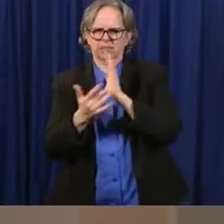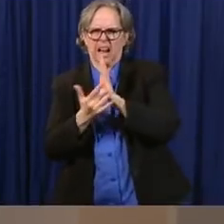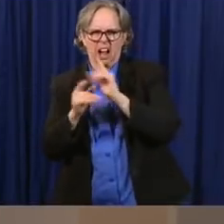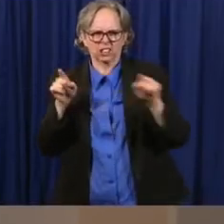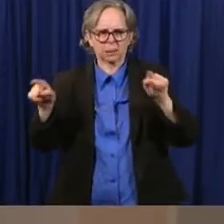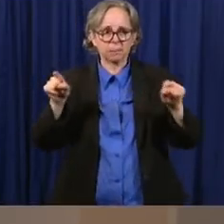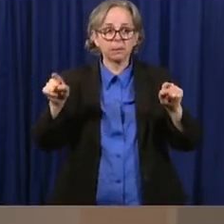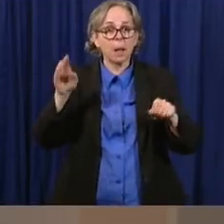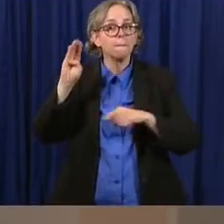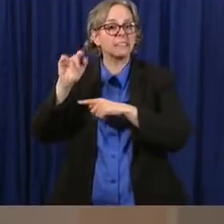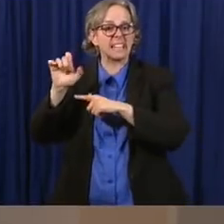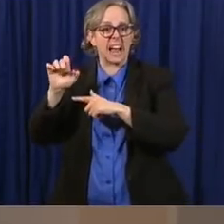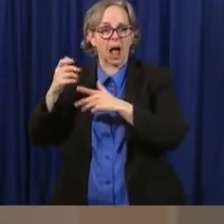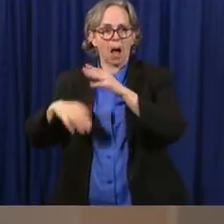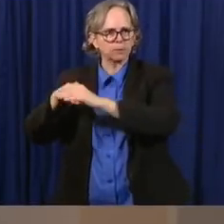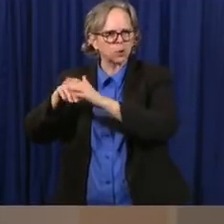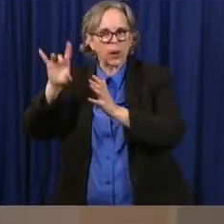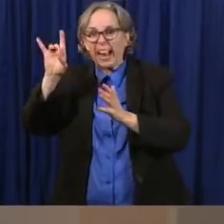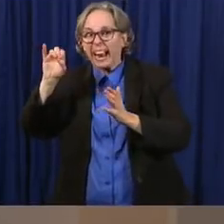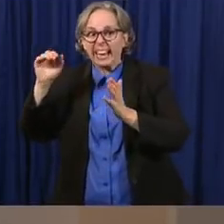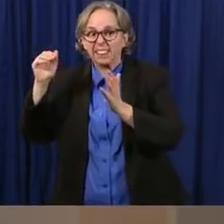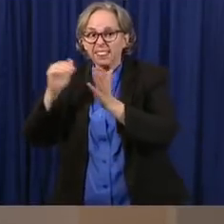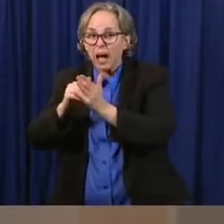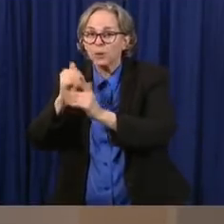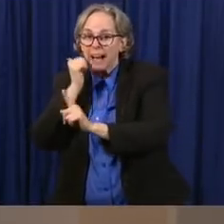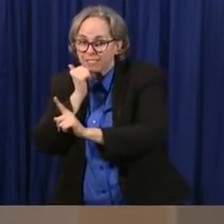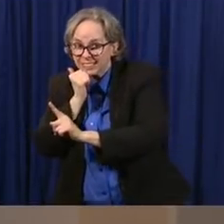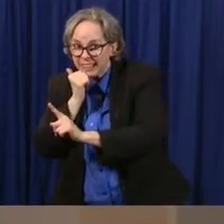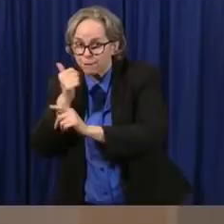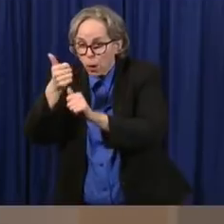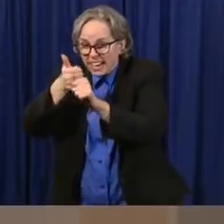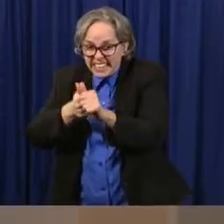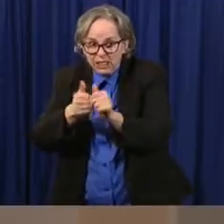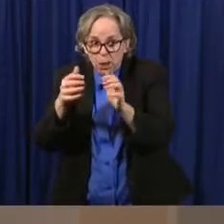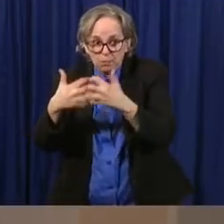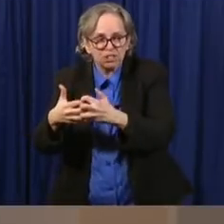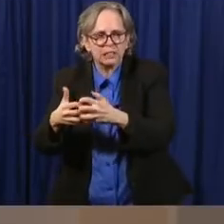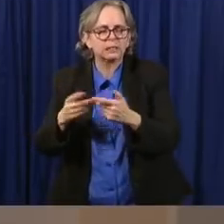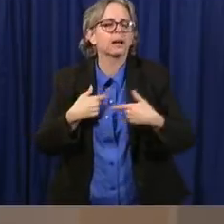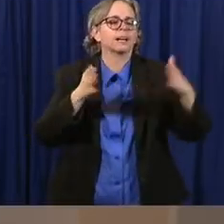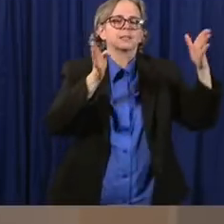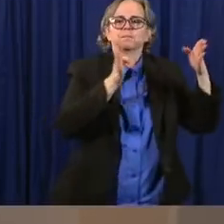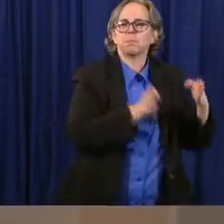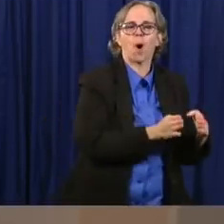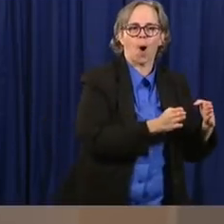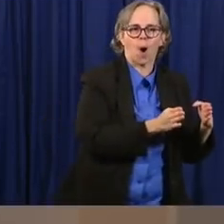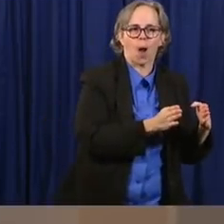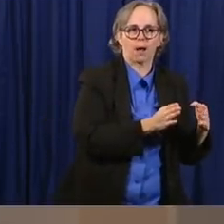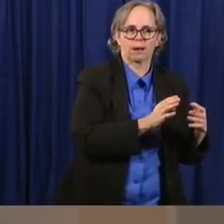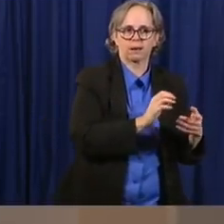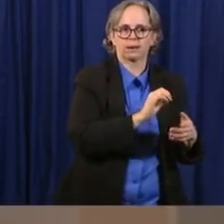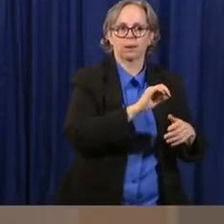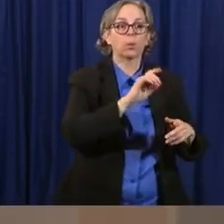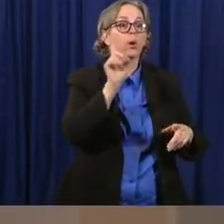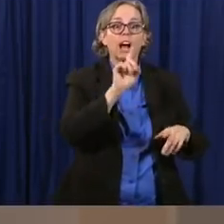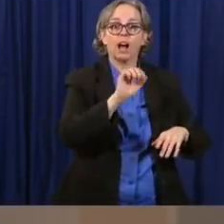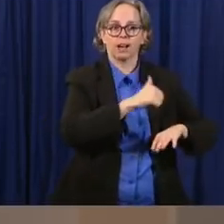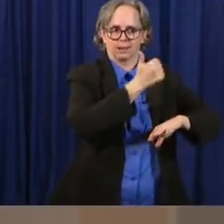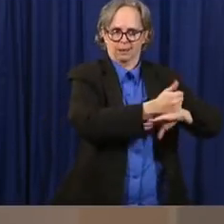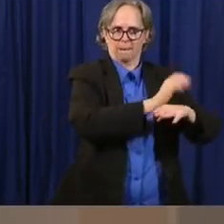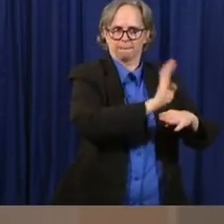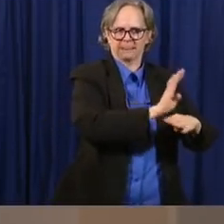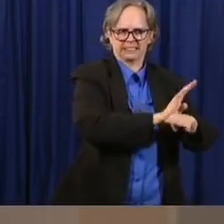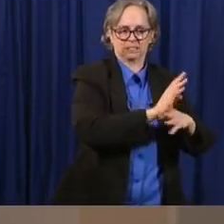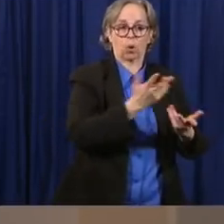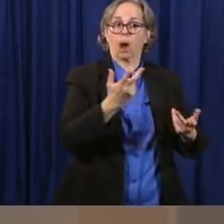day per machine, but these are smaller scale, smaller that can fit into a business healthcare facility. They